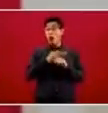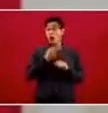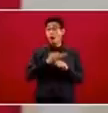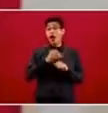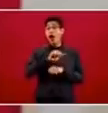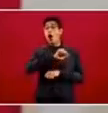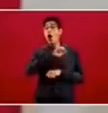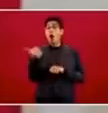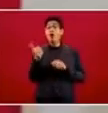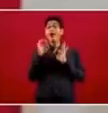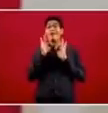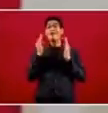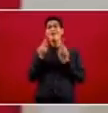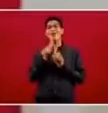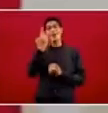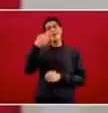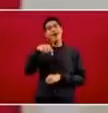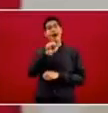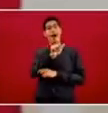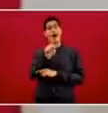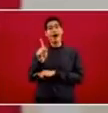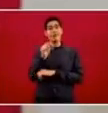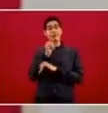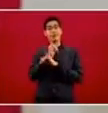related system of